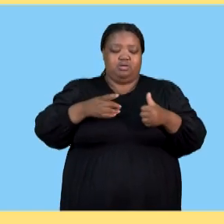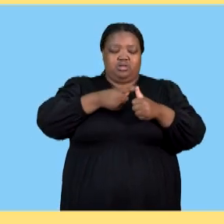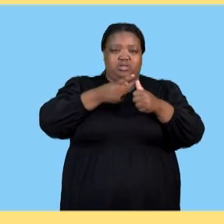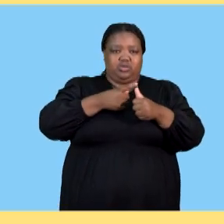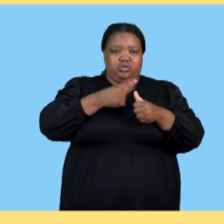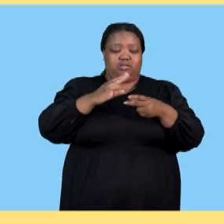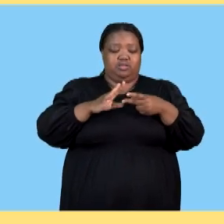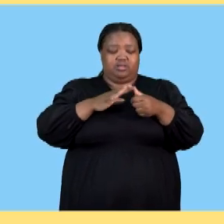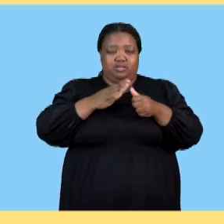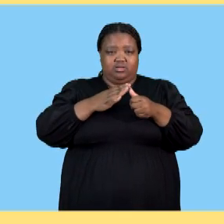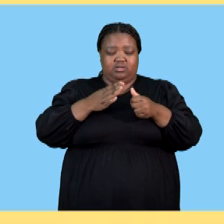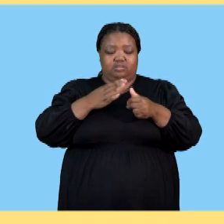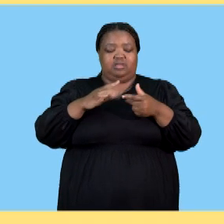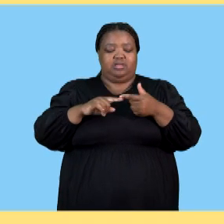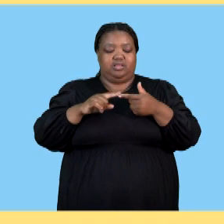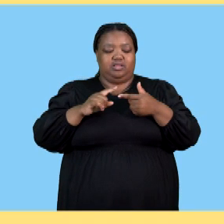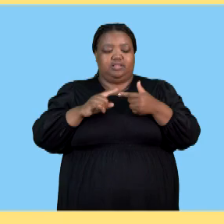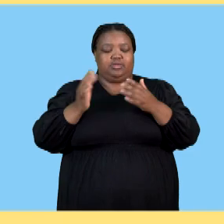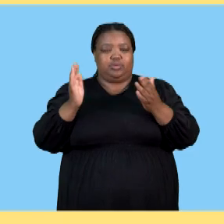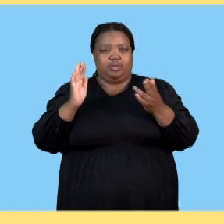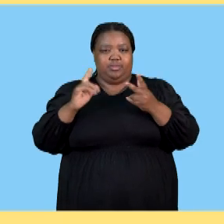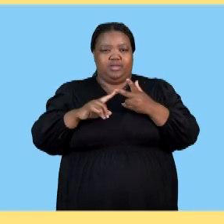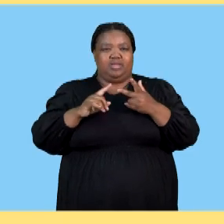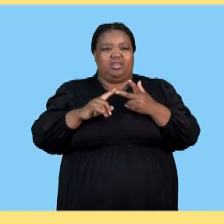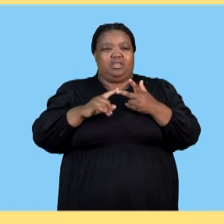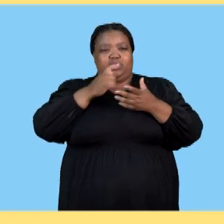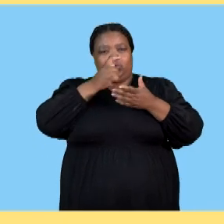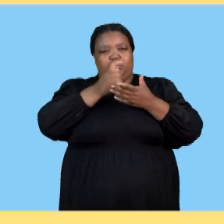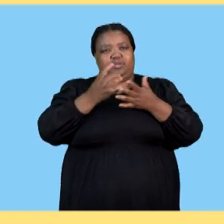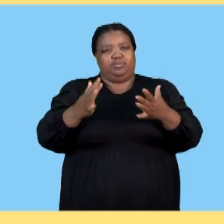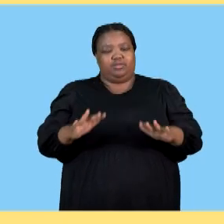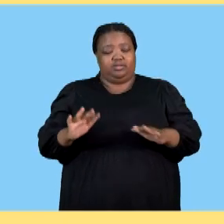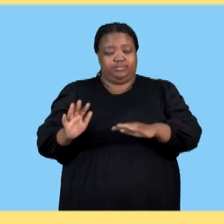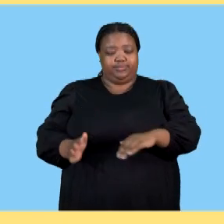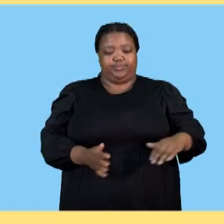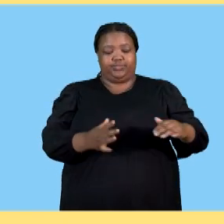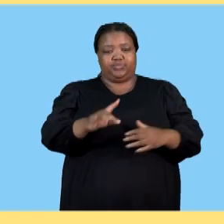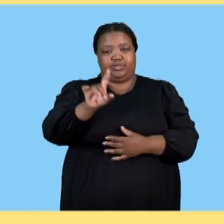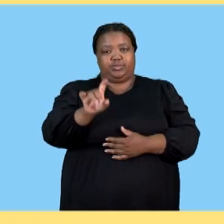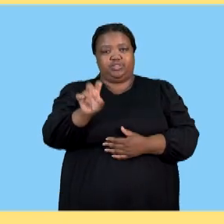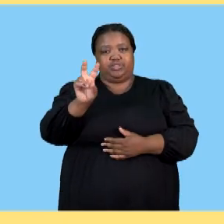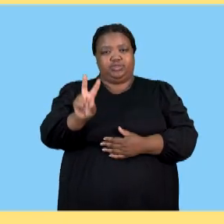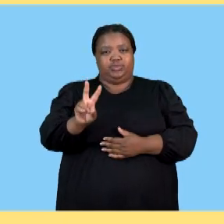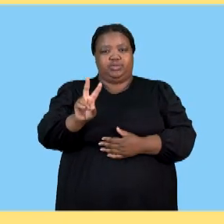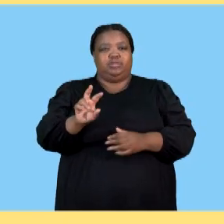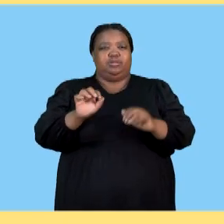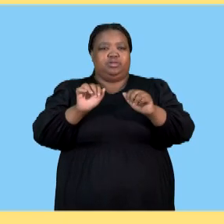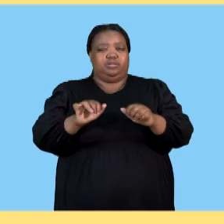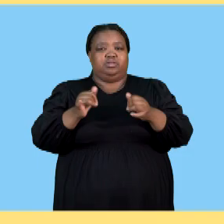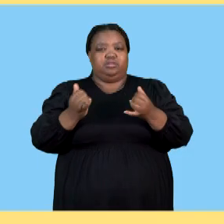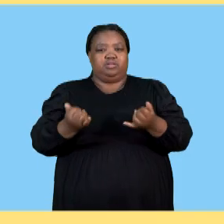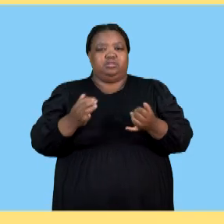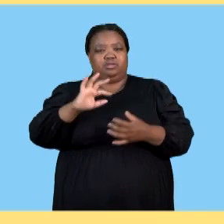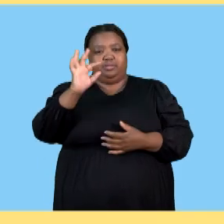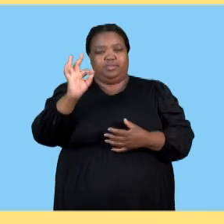I've commented. I'm going to move on to question number 2. Question number 2. Question number 2 wanted